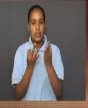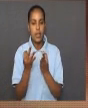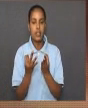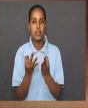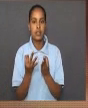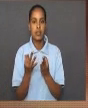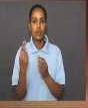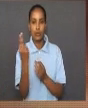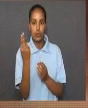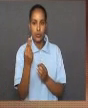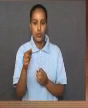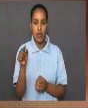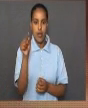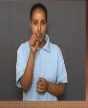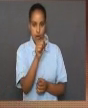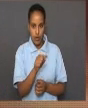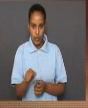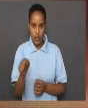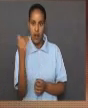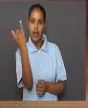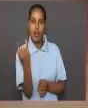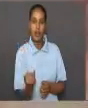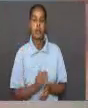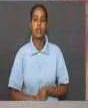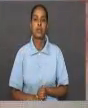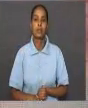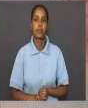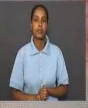expressed using orbital diagrams.